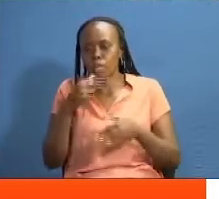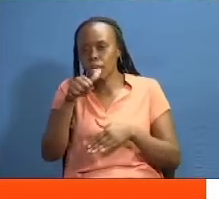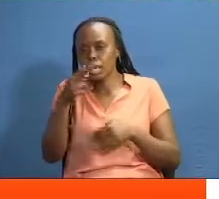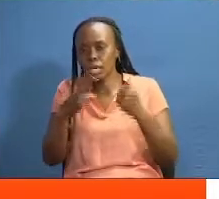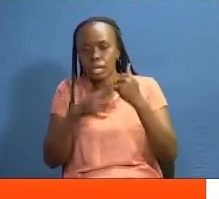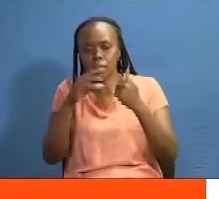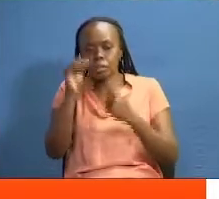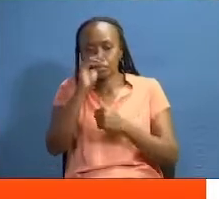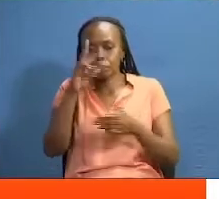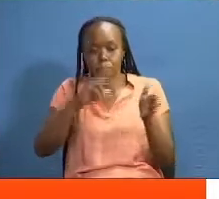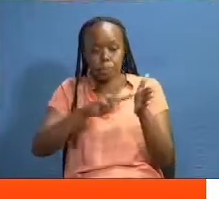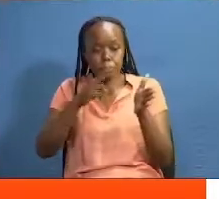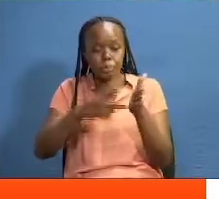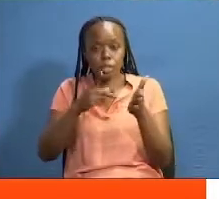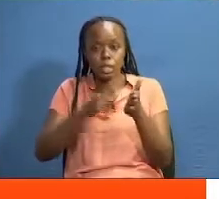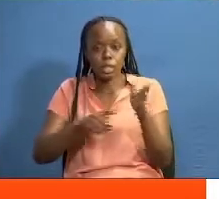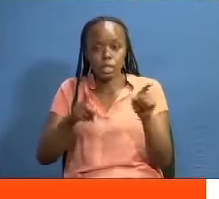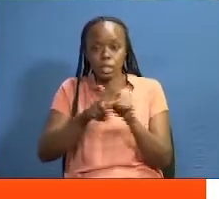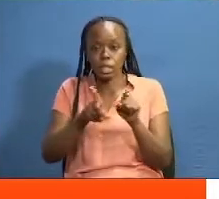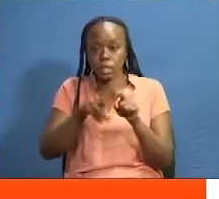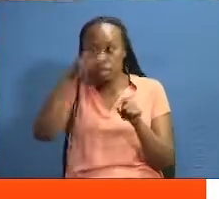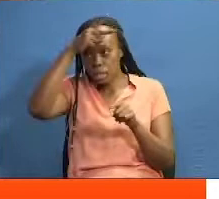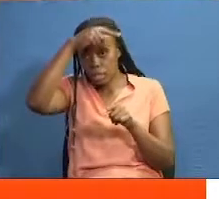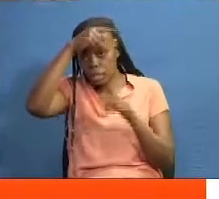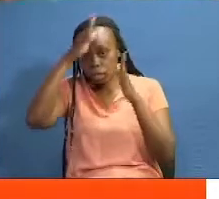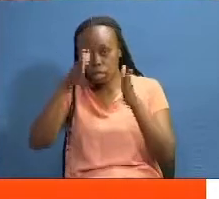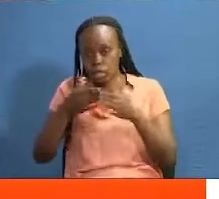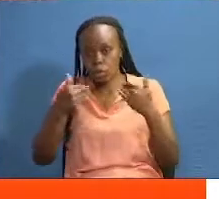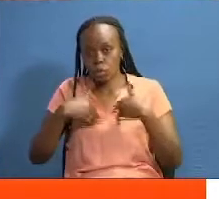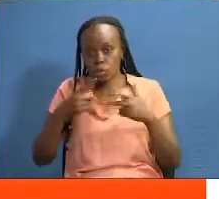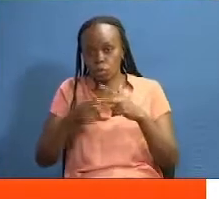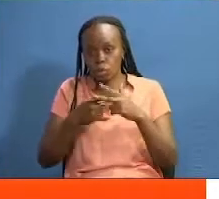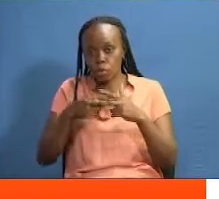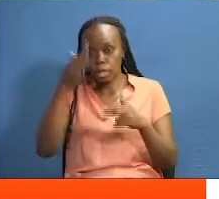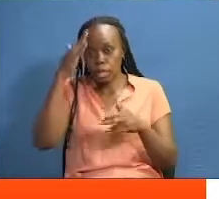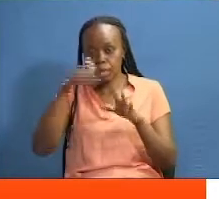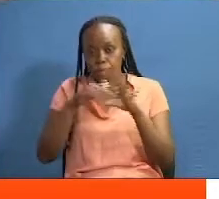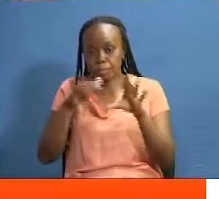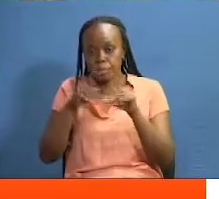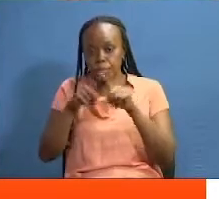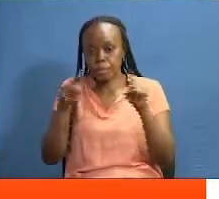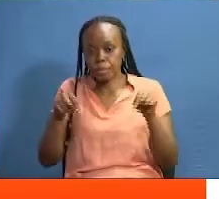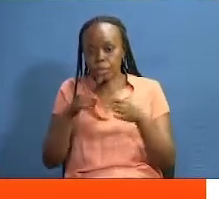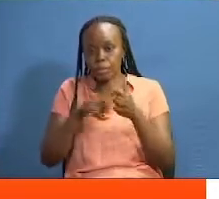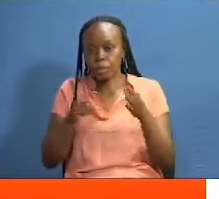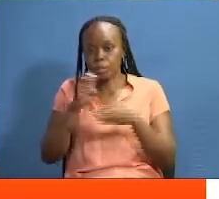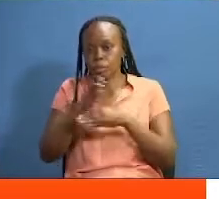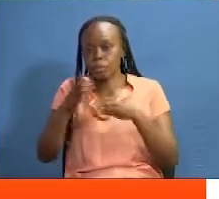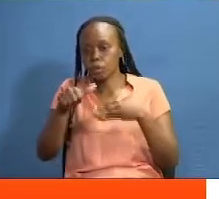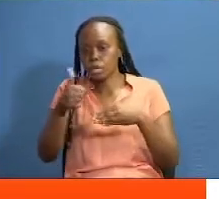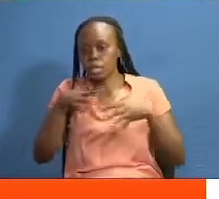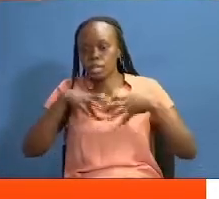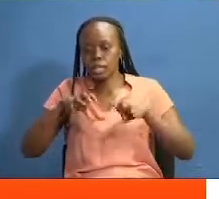70%? That means, as a graduate, I have to start thinking outside the box. What else can I do?